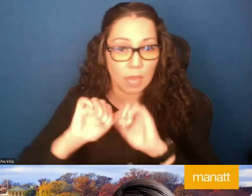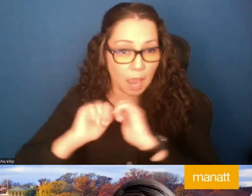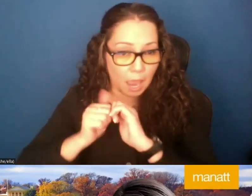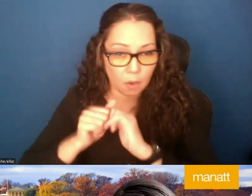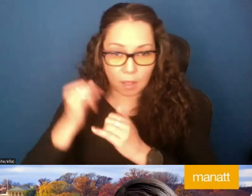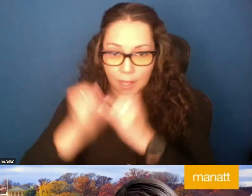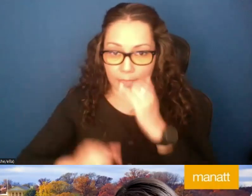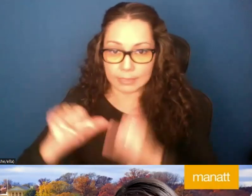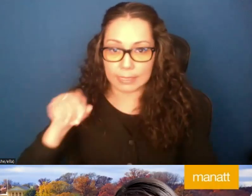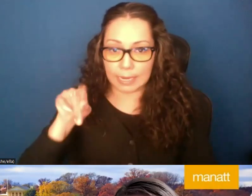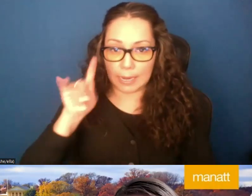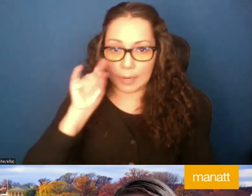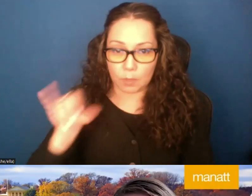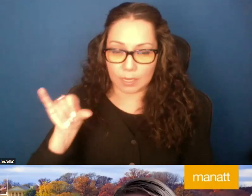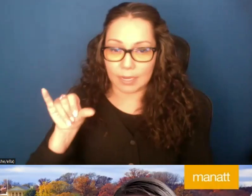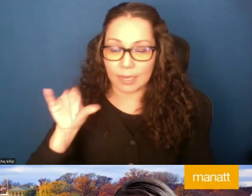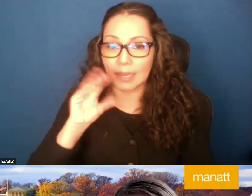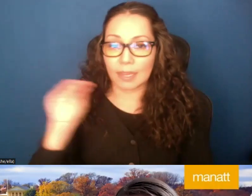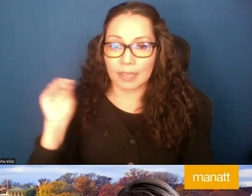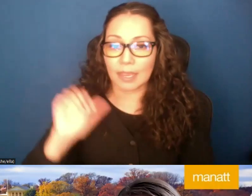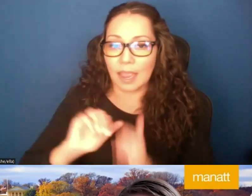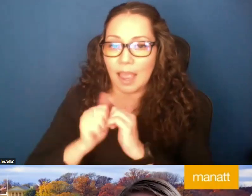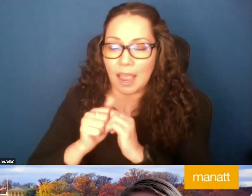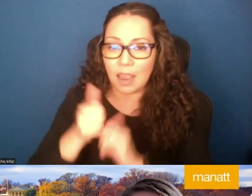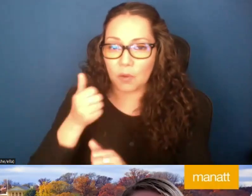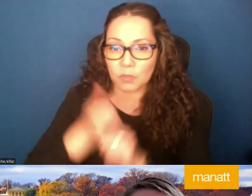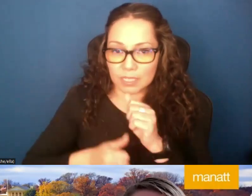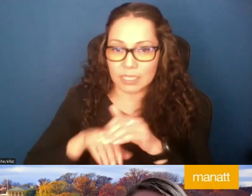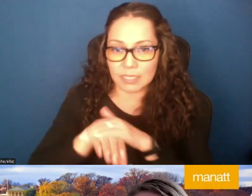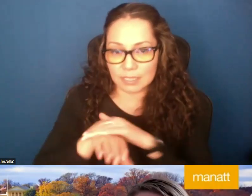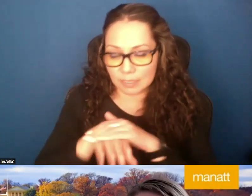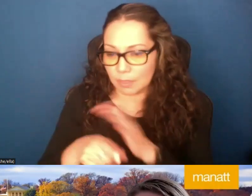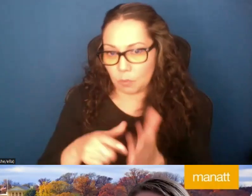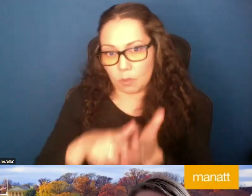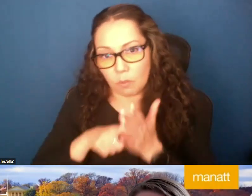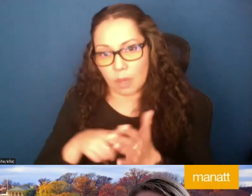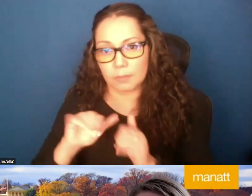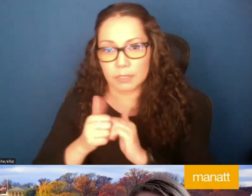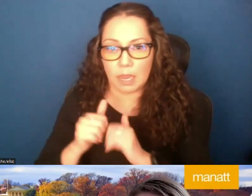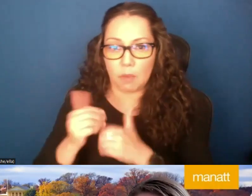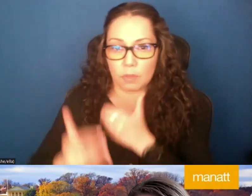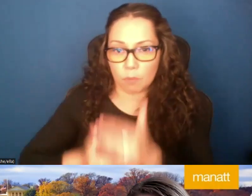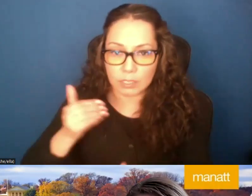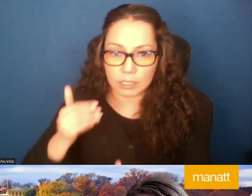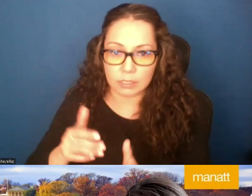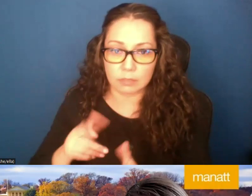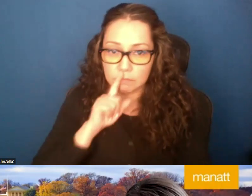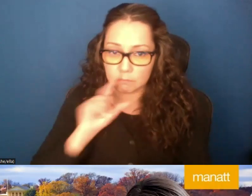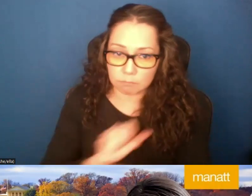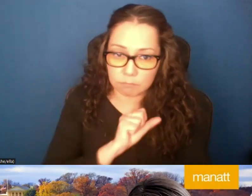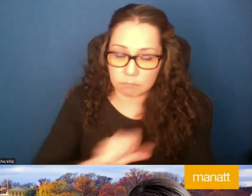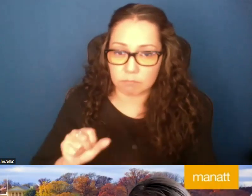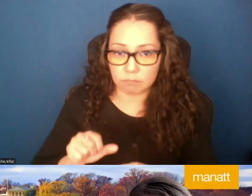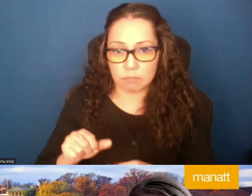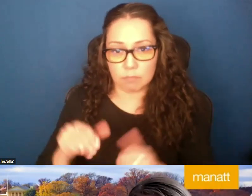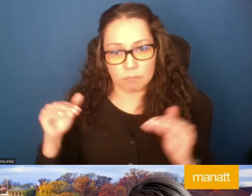specifically highlight how some states have specified accessibility requirements and processes to ensure equitable application of